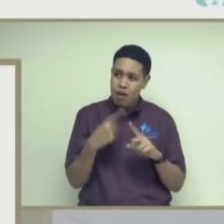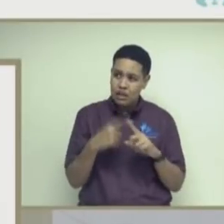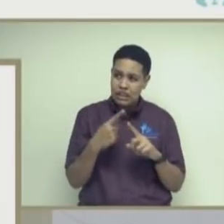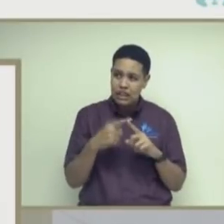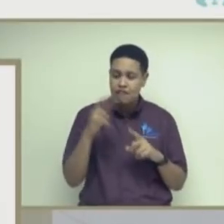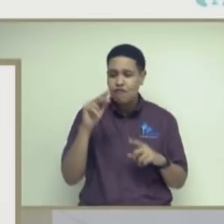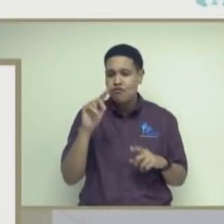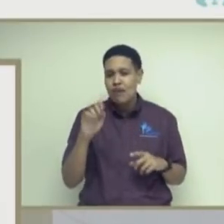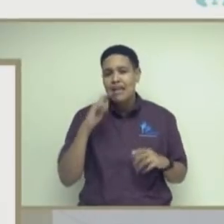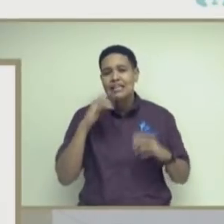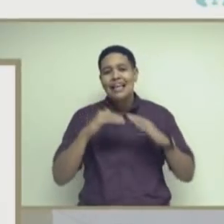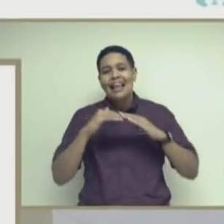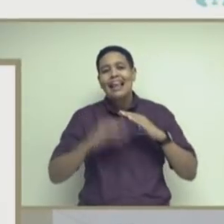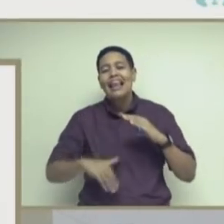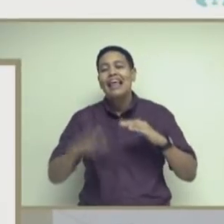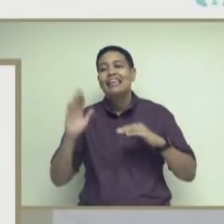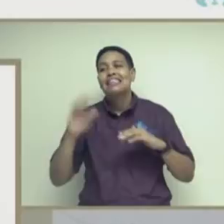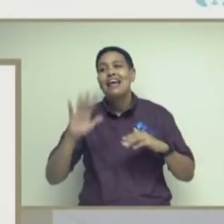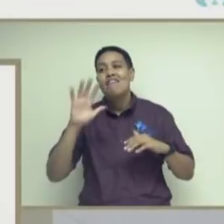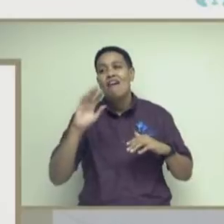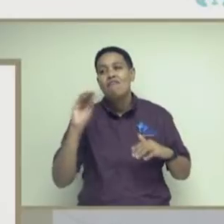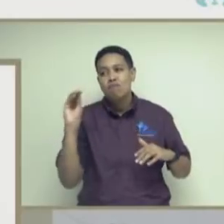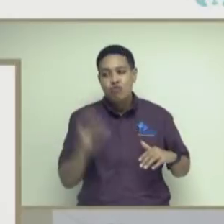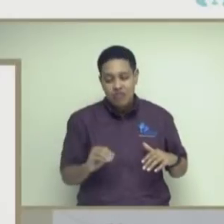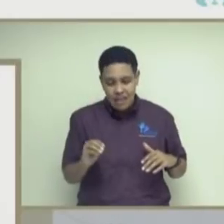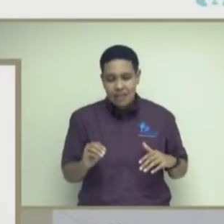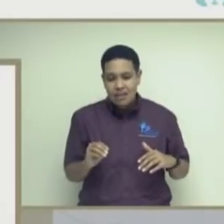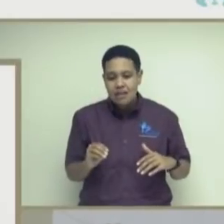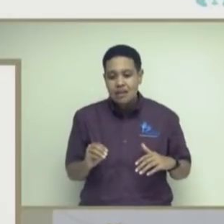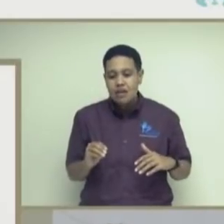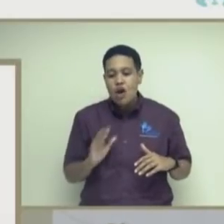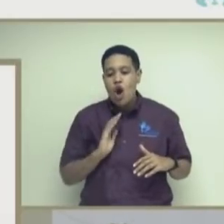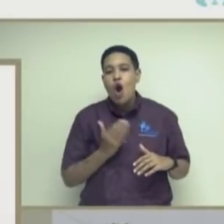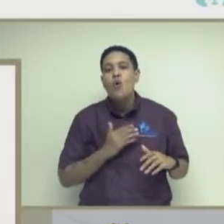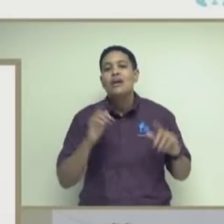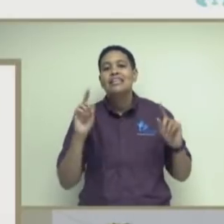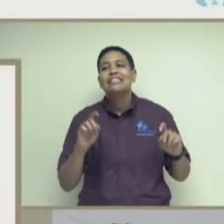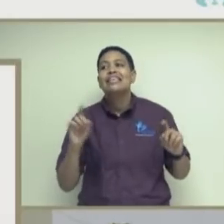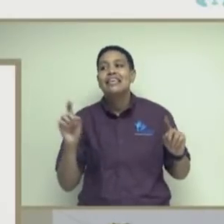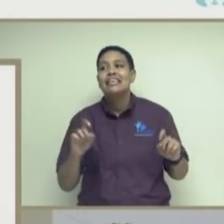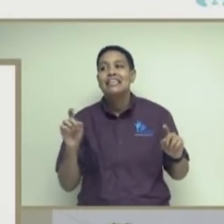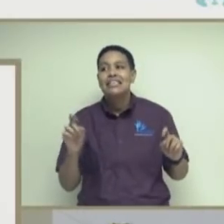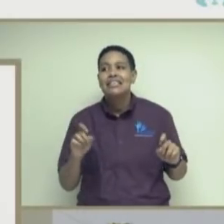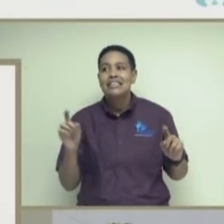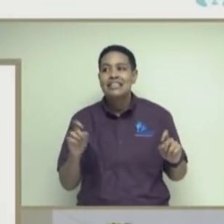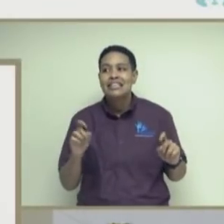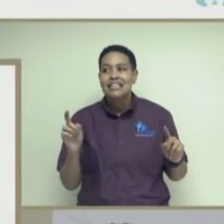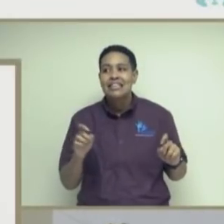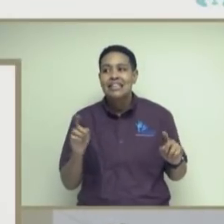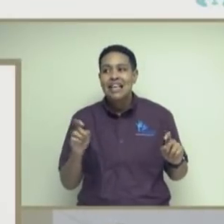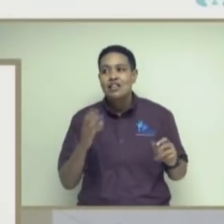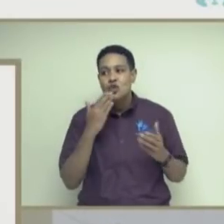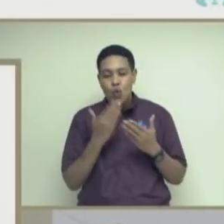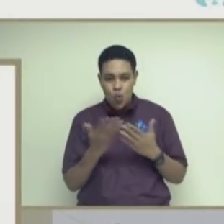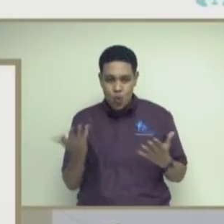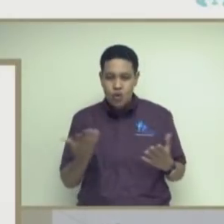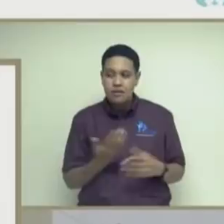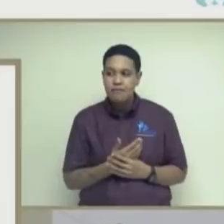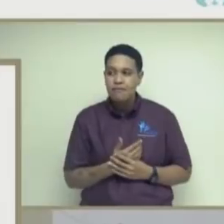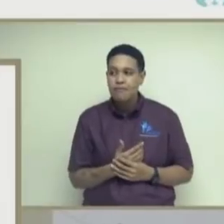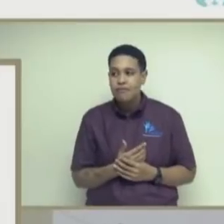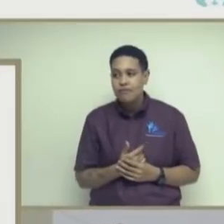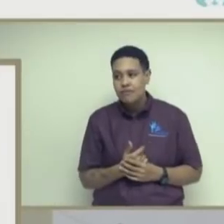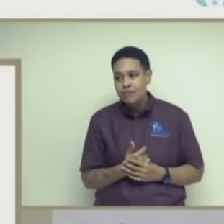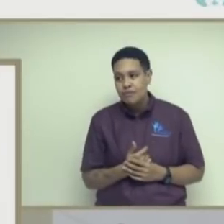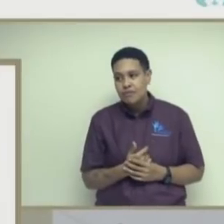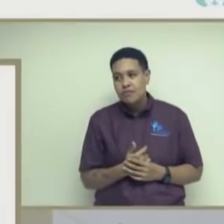rate is less than 5%, then our testing is good. And so